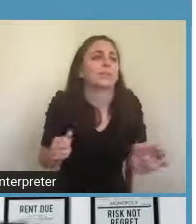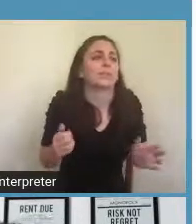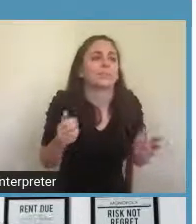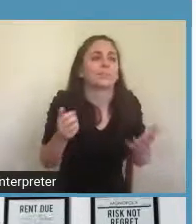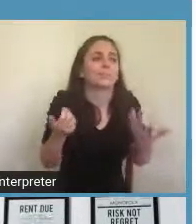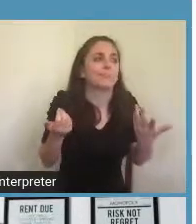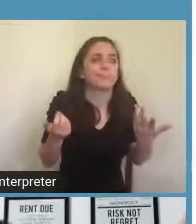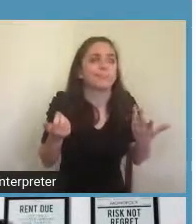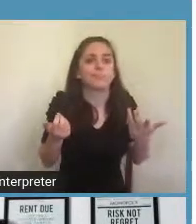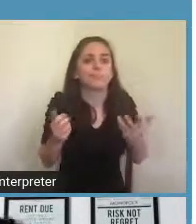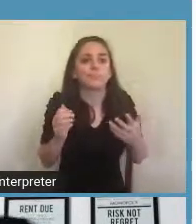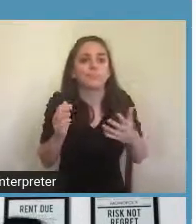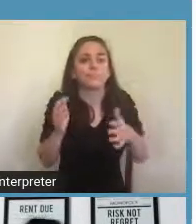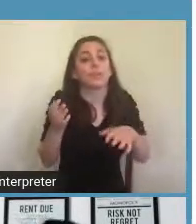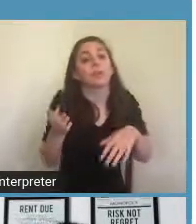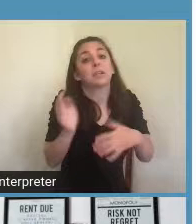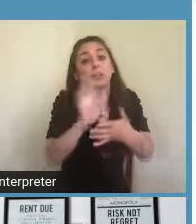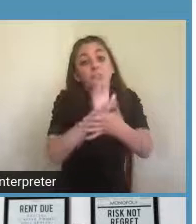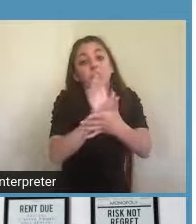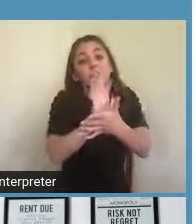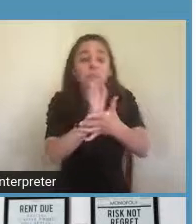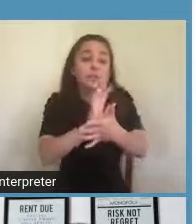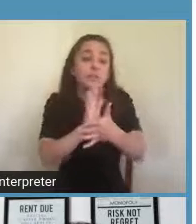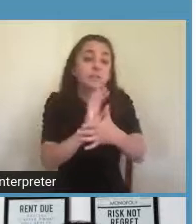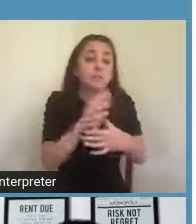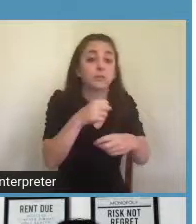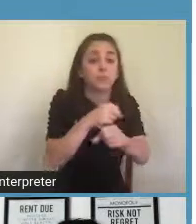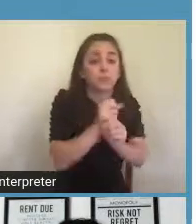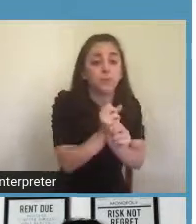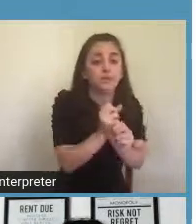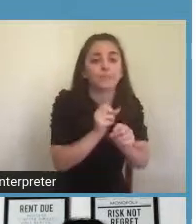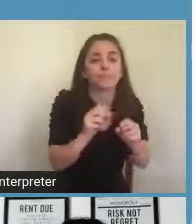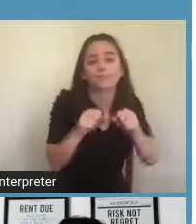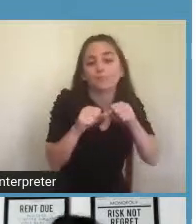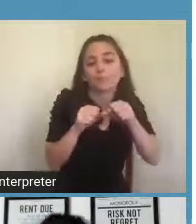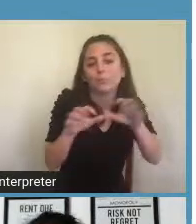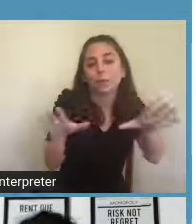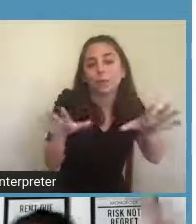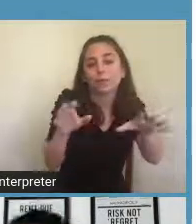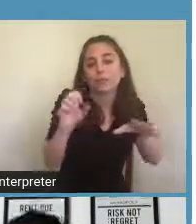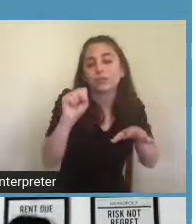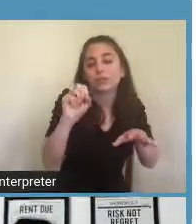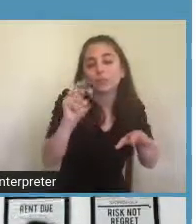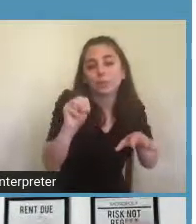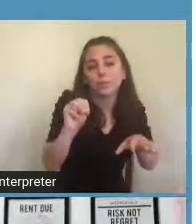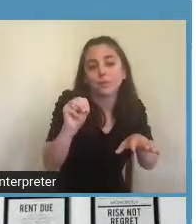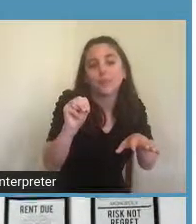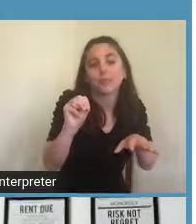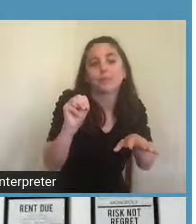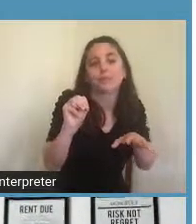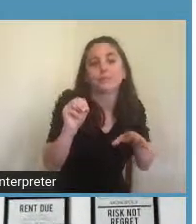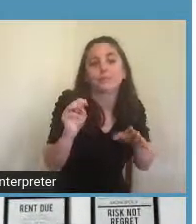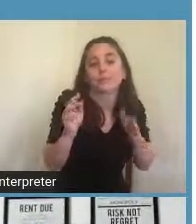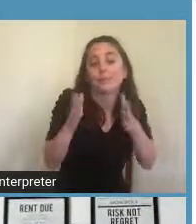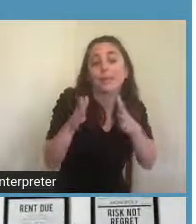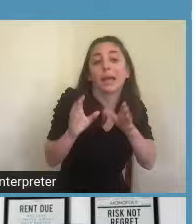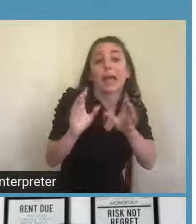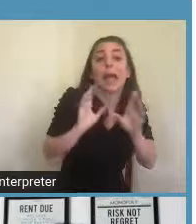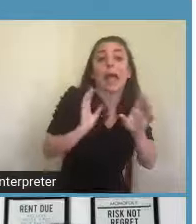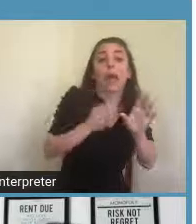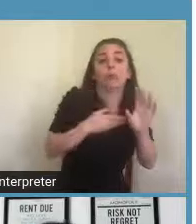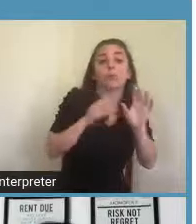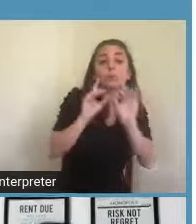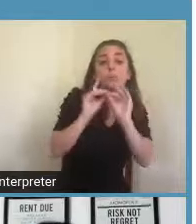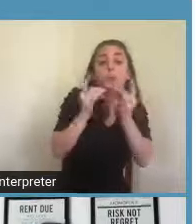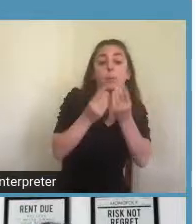just send it off to our, social media, person in our department